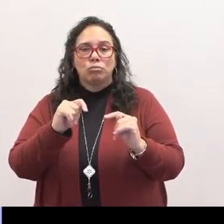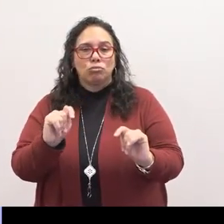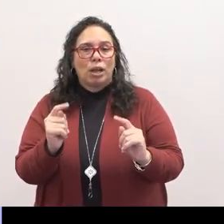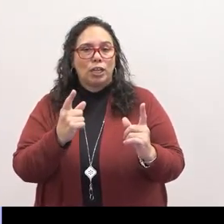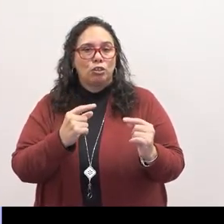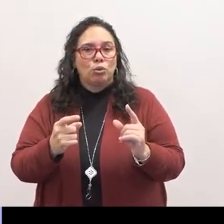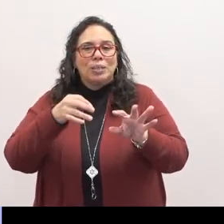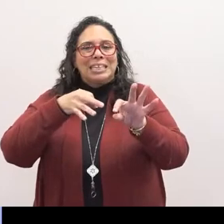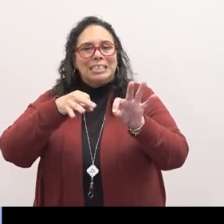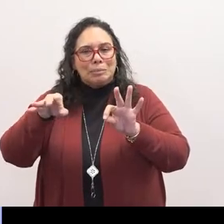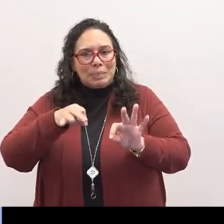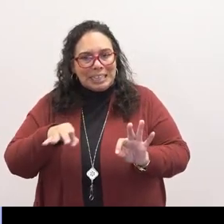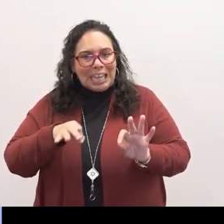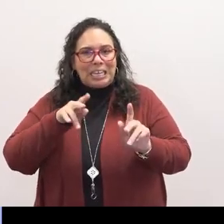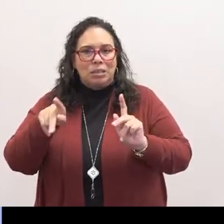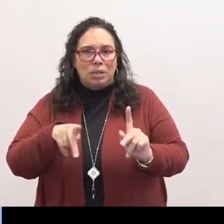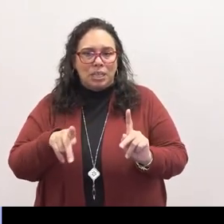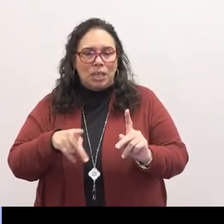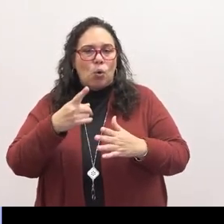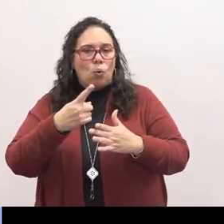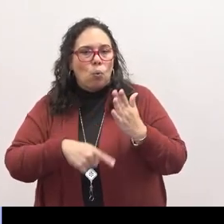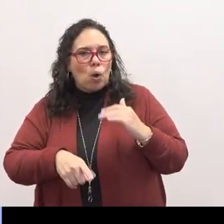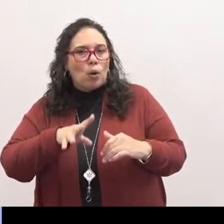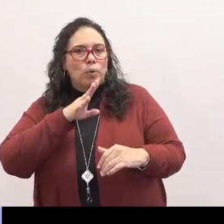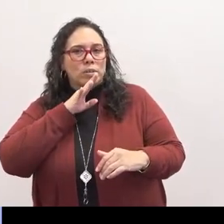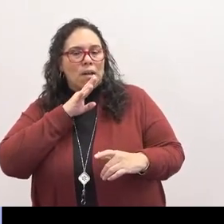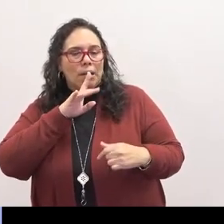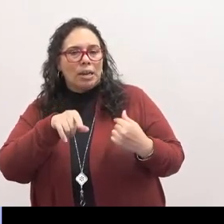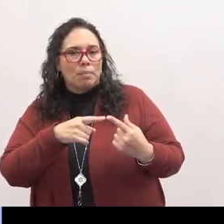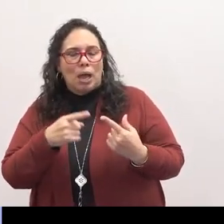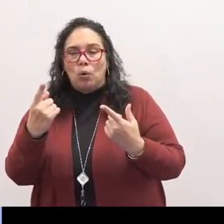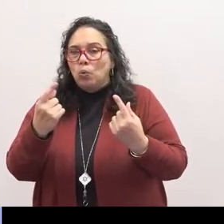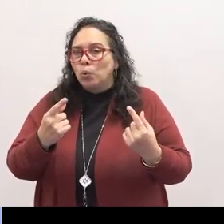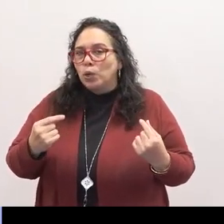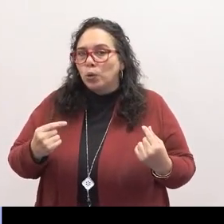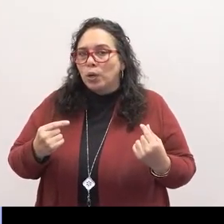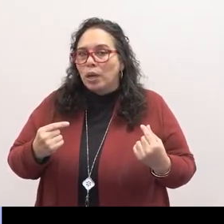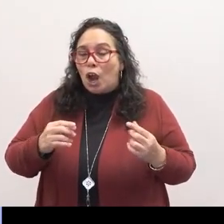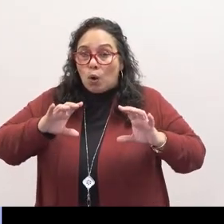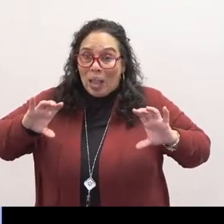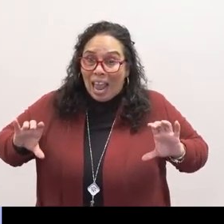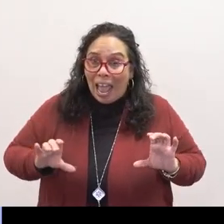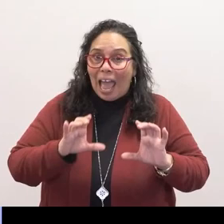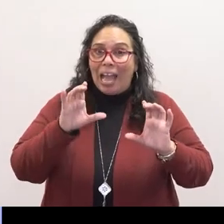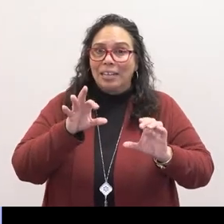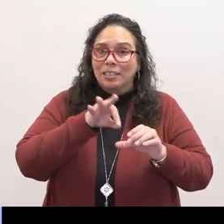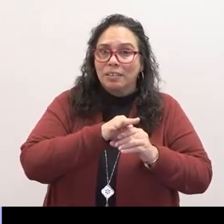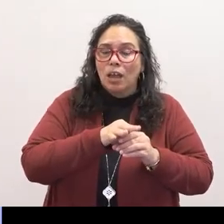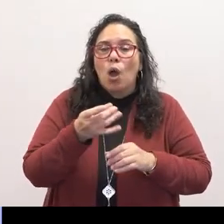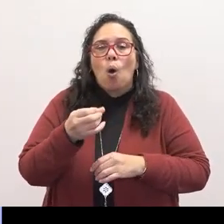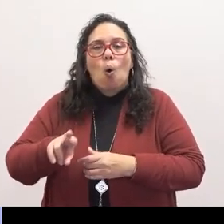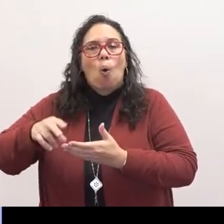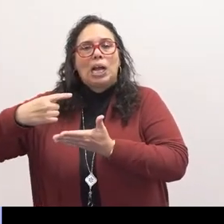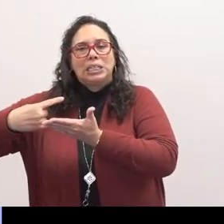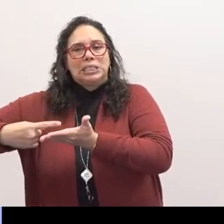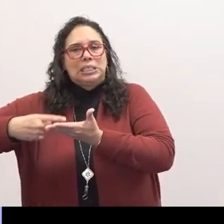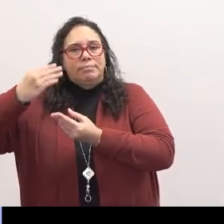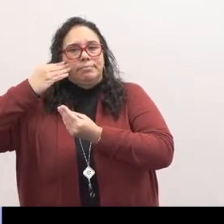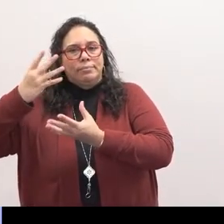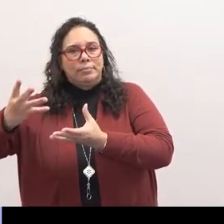just explaining to the public what we're talking about, right? What we're doing. Are we acting or are we discussing? And then the other thing is I always try to